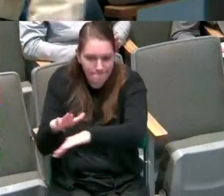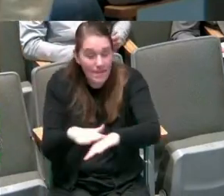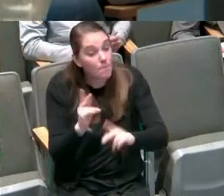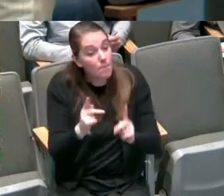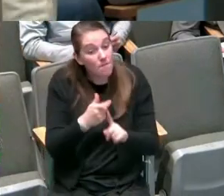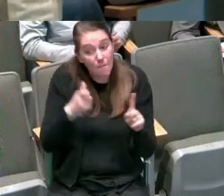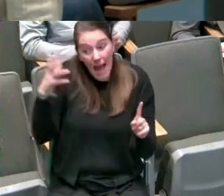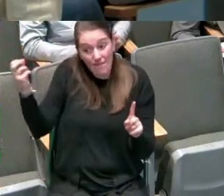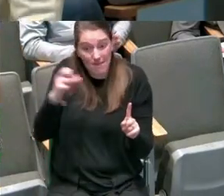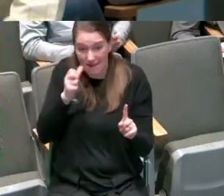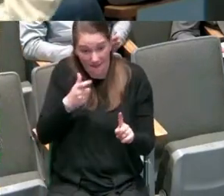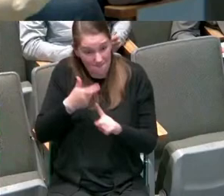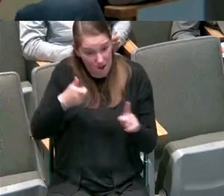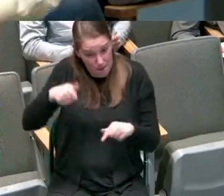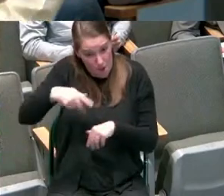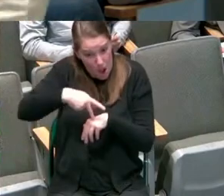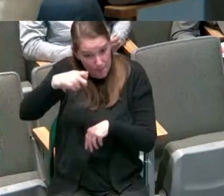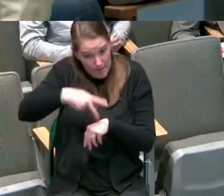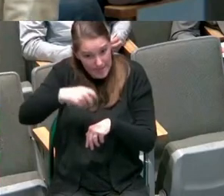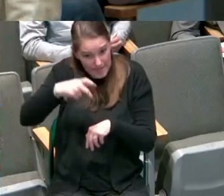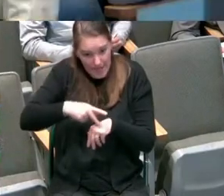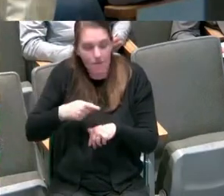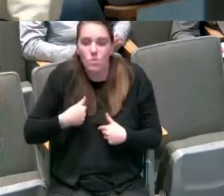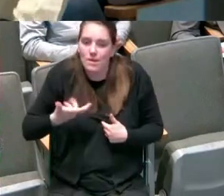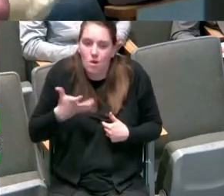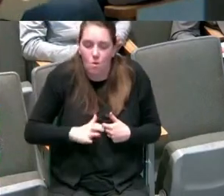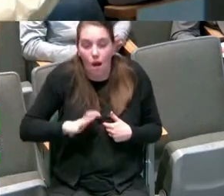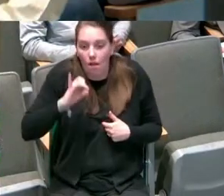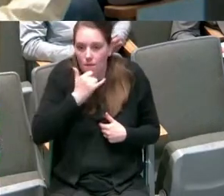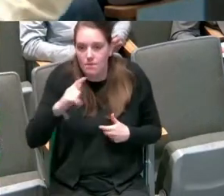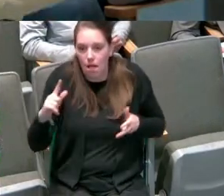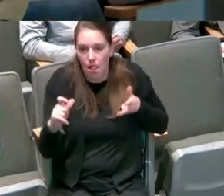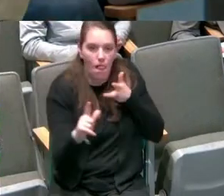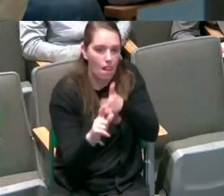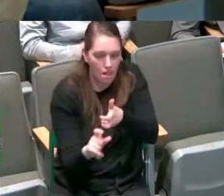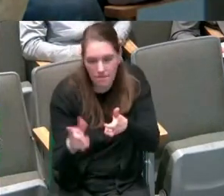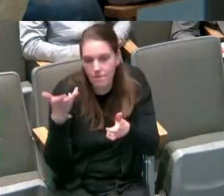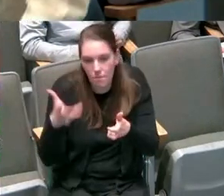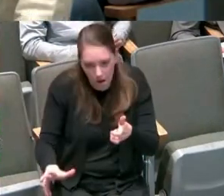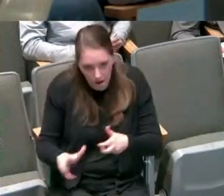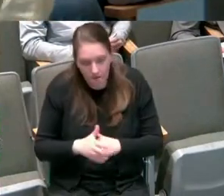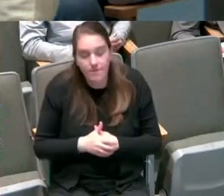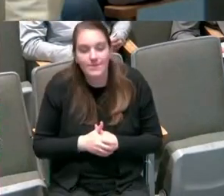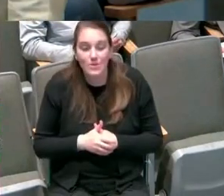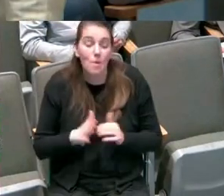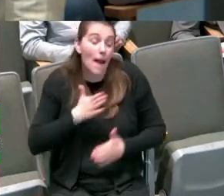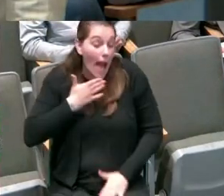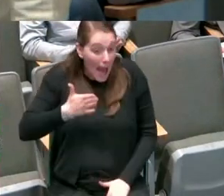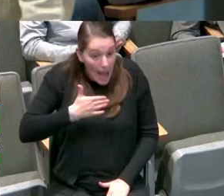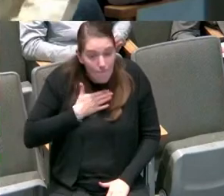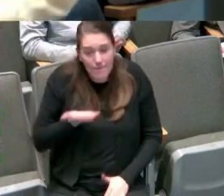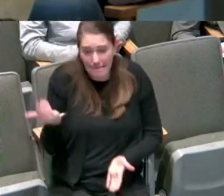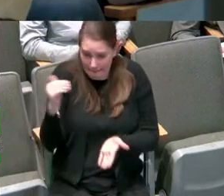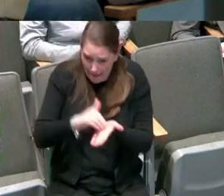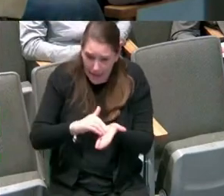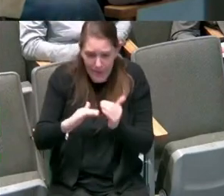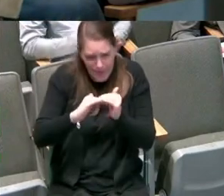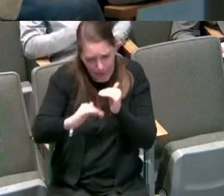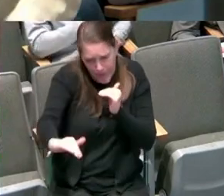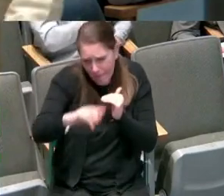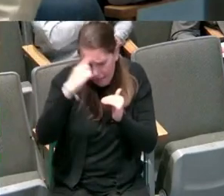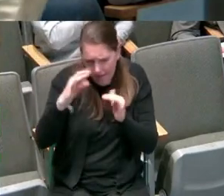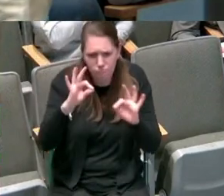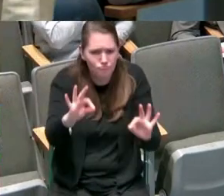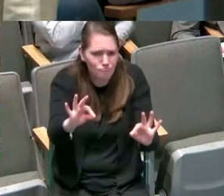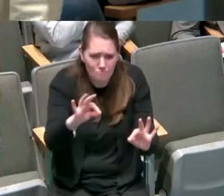they've never been here before from hitting one of our kids so that's all I'm happy it's going to get repaved it's a really tough shape but we